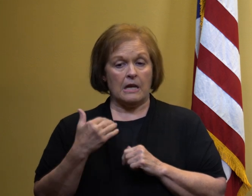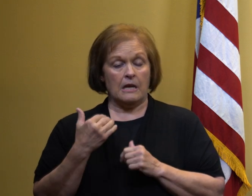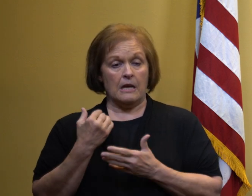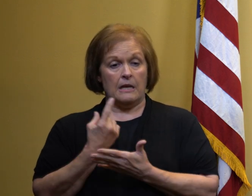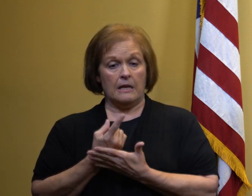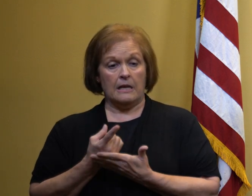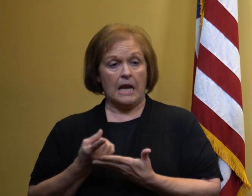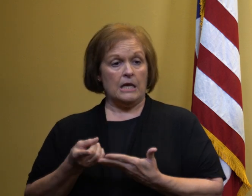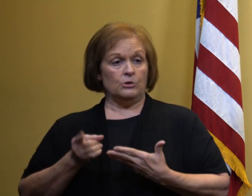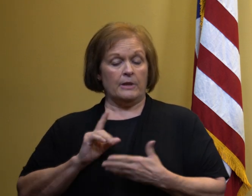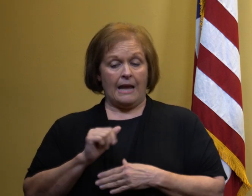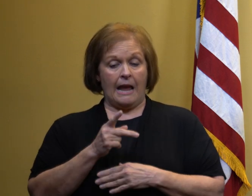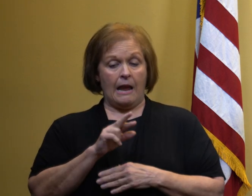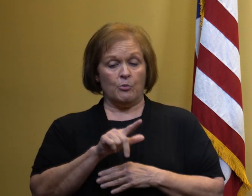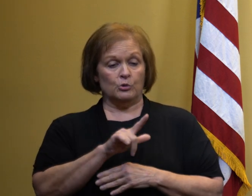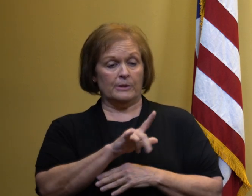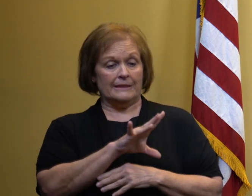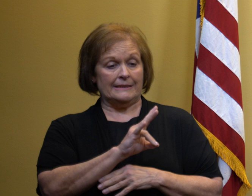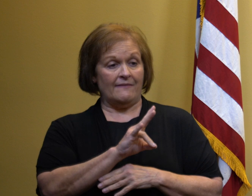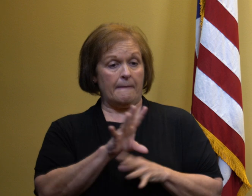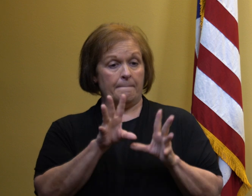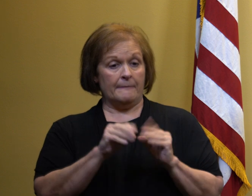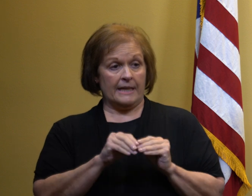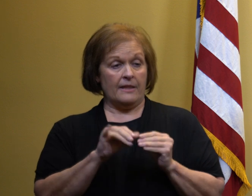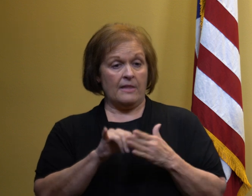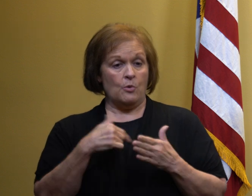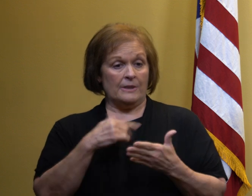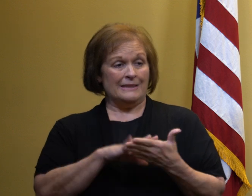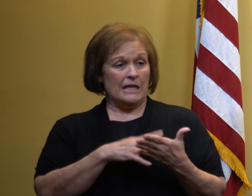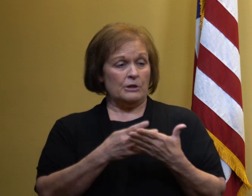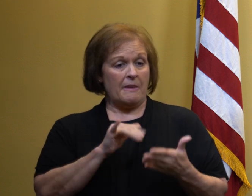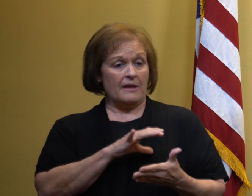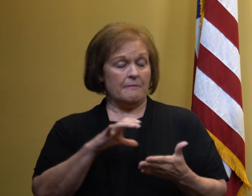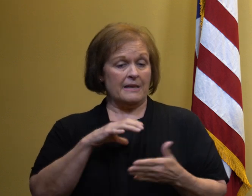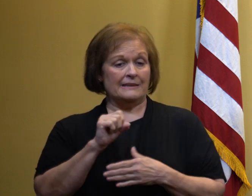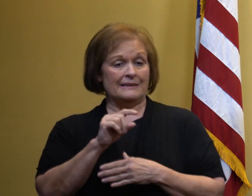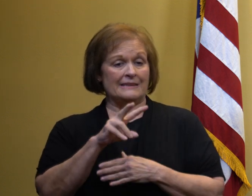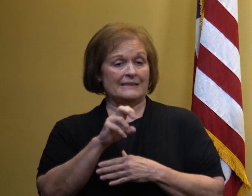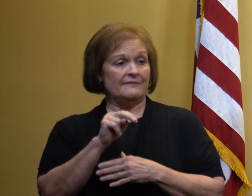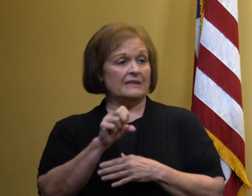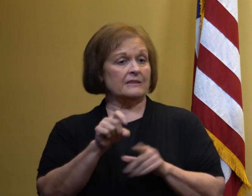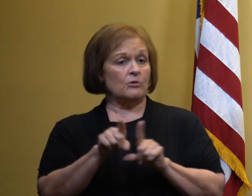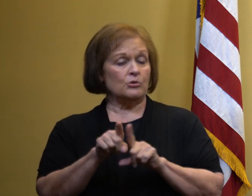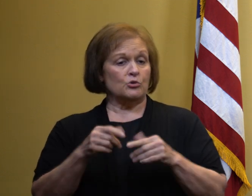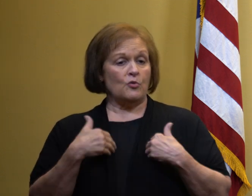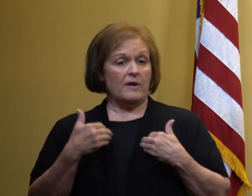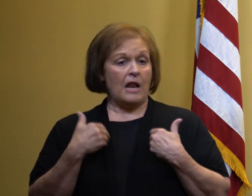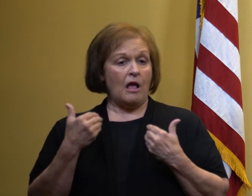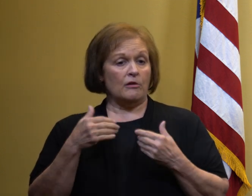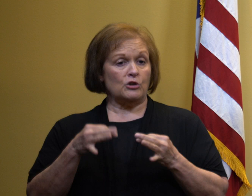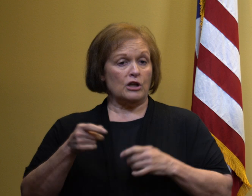week, the April 27th meeting that was scheduled by Commissioner Stevens with our juvenile